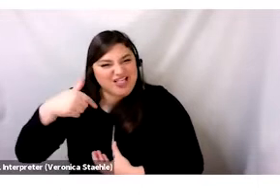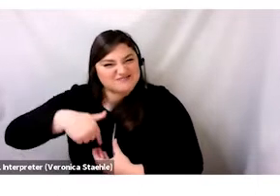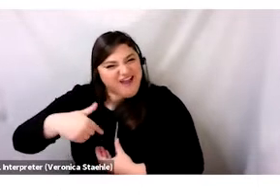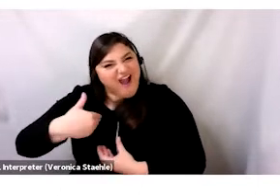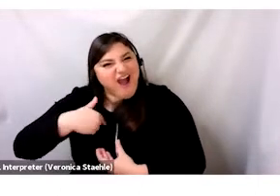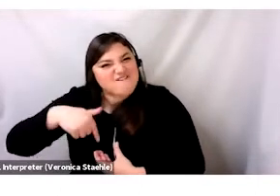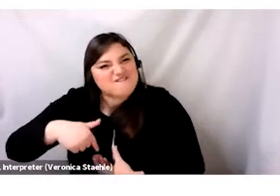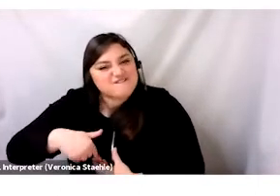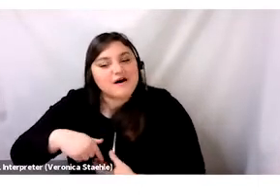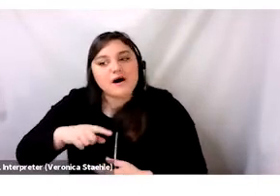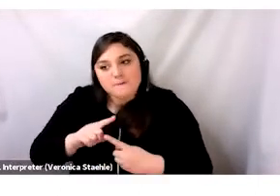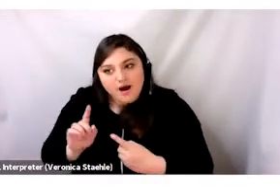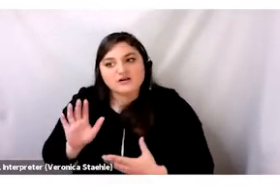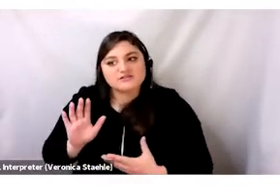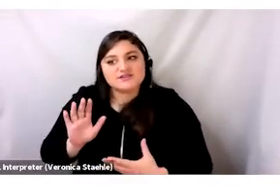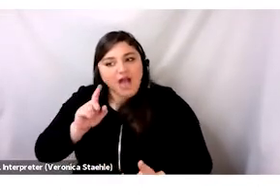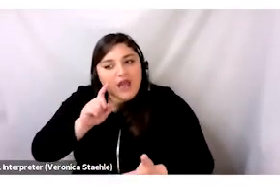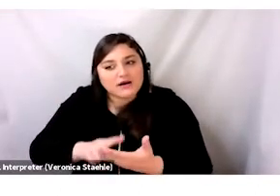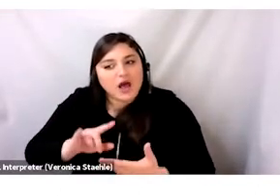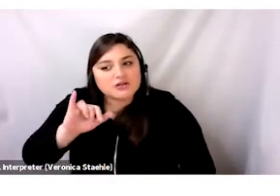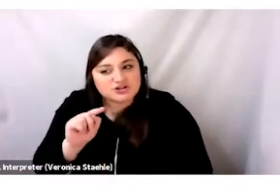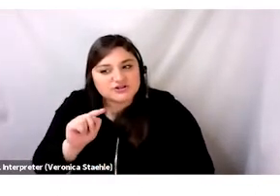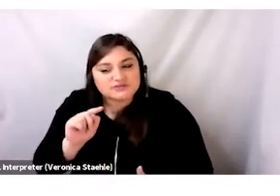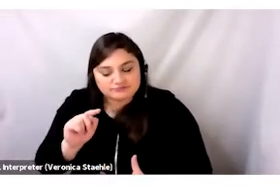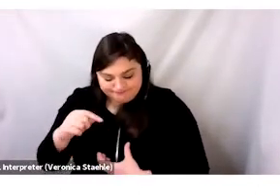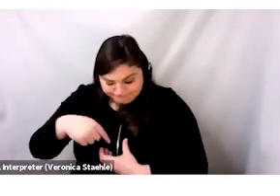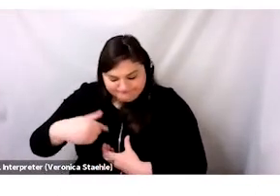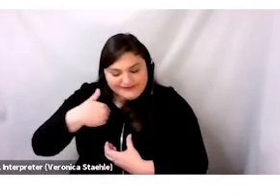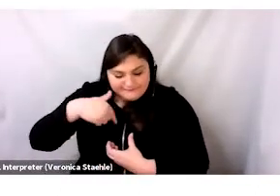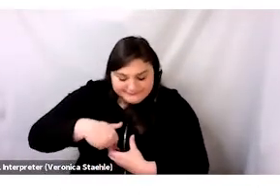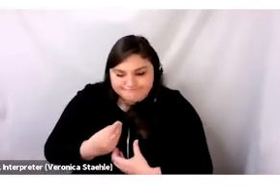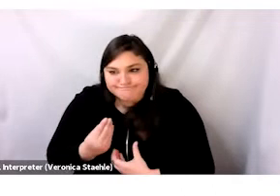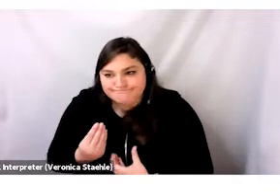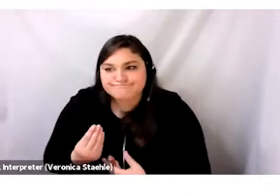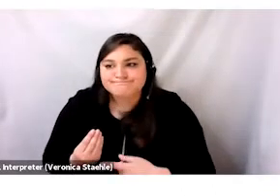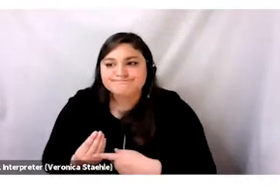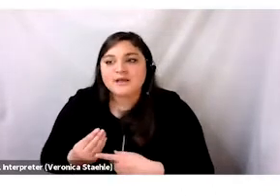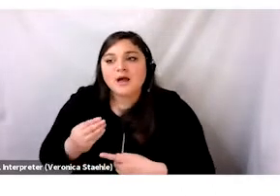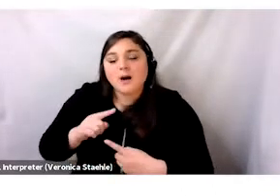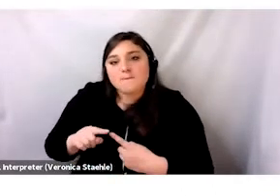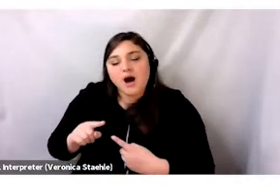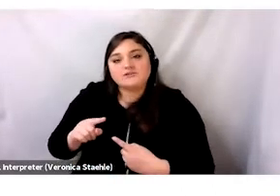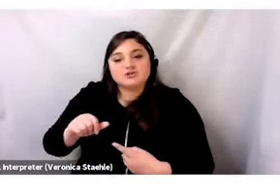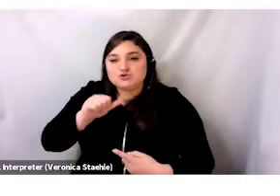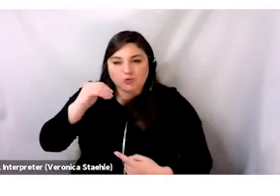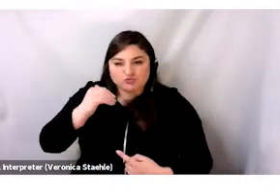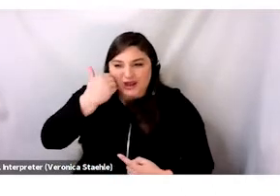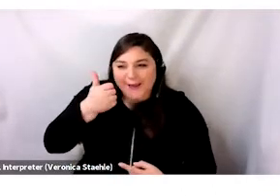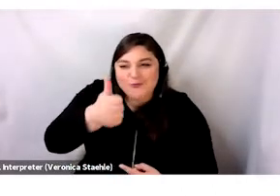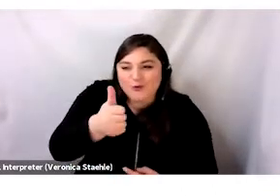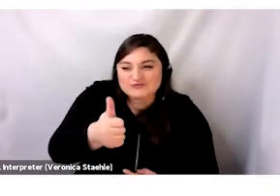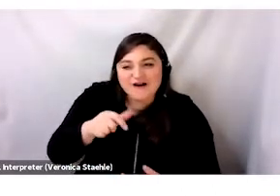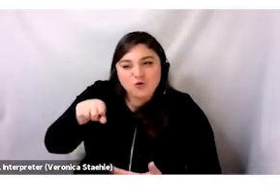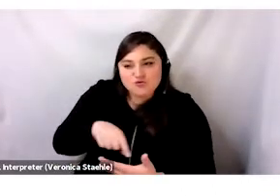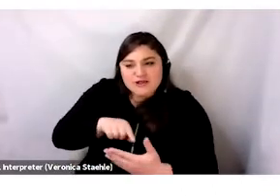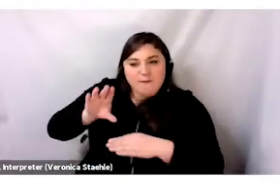the strengths of that person who is on the stage or who is being quoted, and really focusing on what that